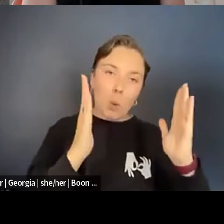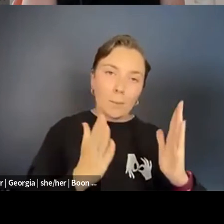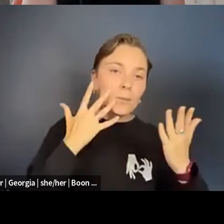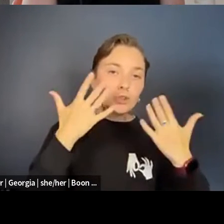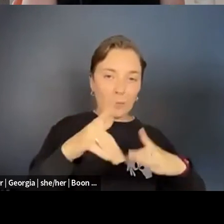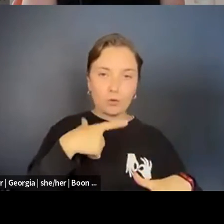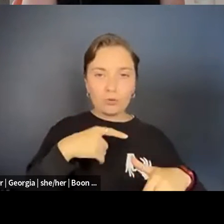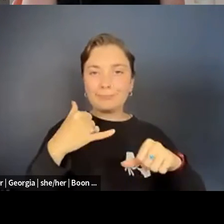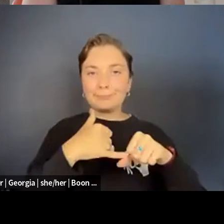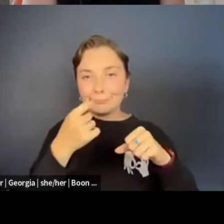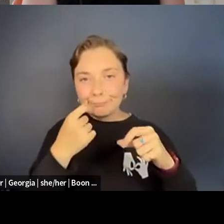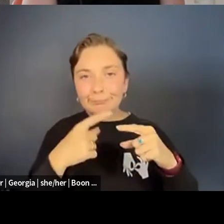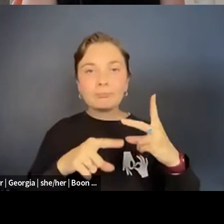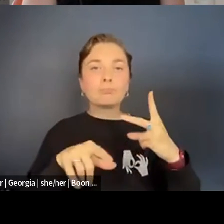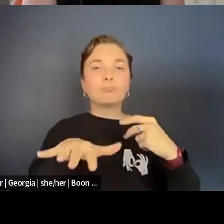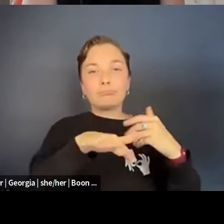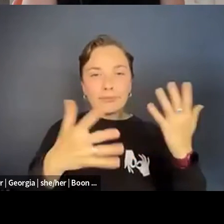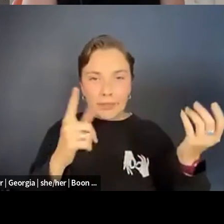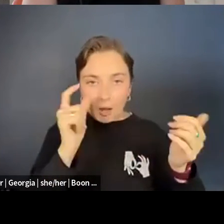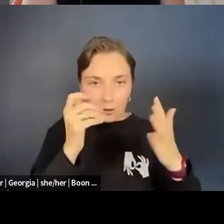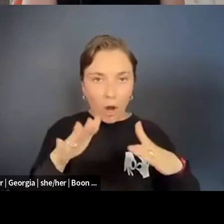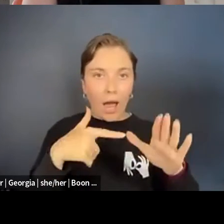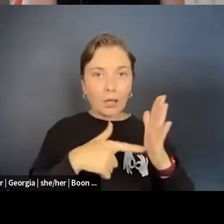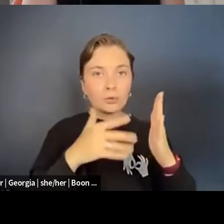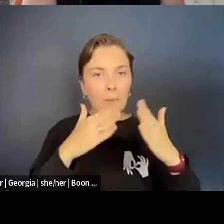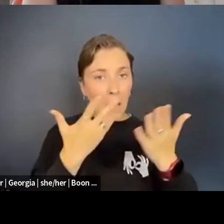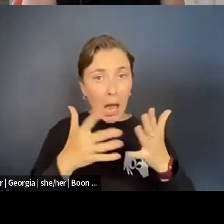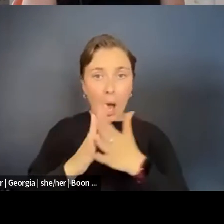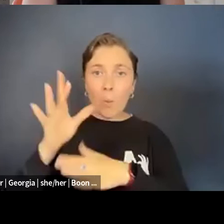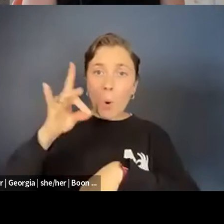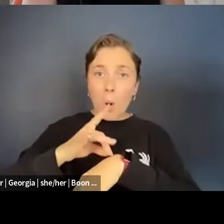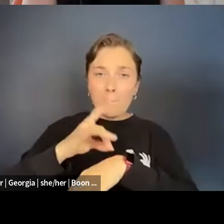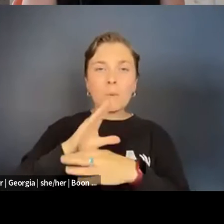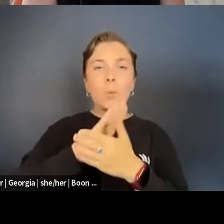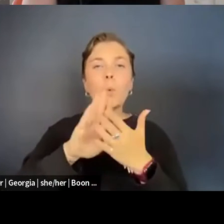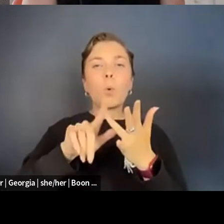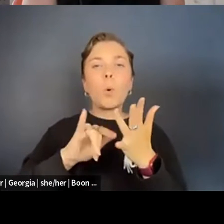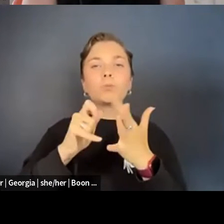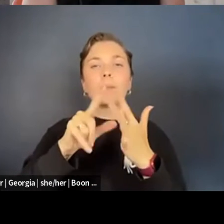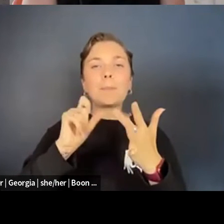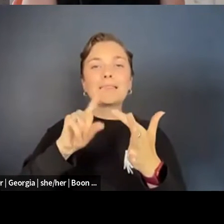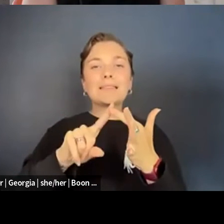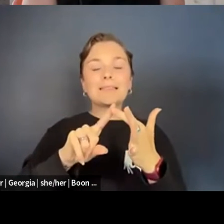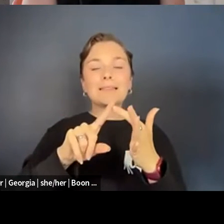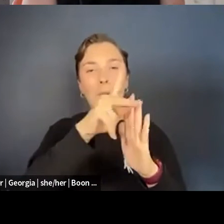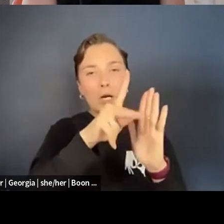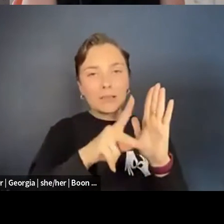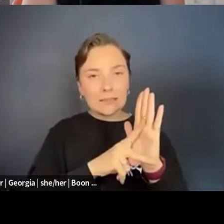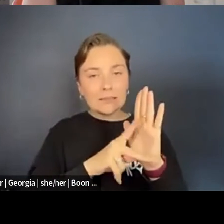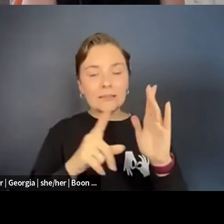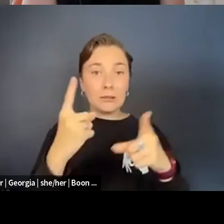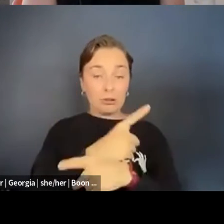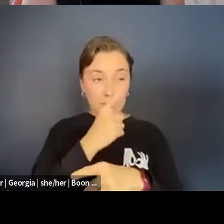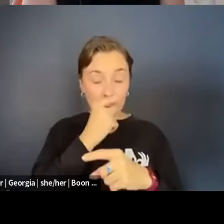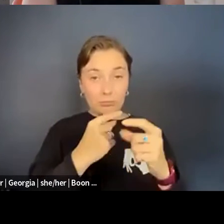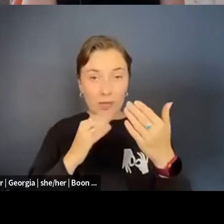to medications and spaces and so on, how might hospital or hospice policy change assist families to